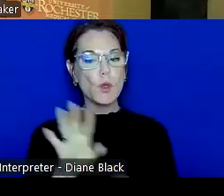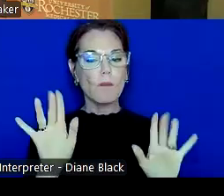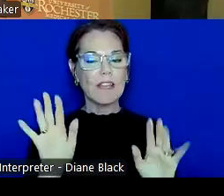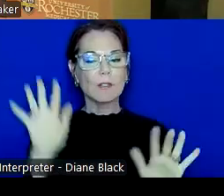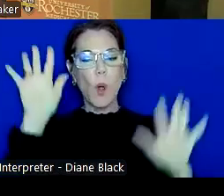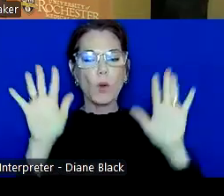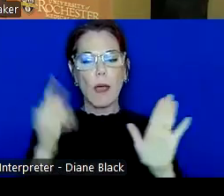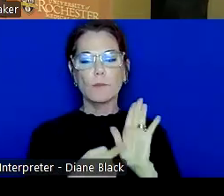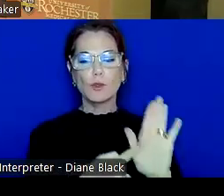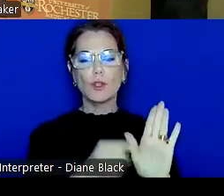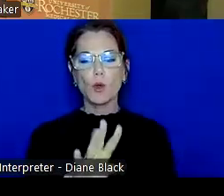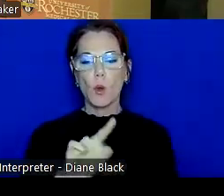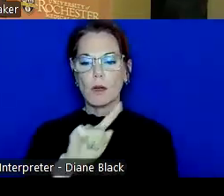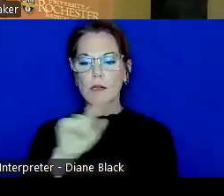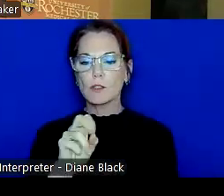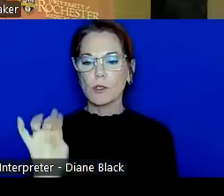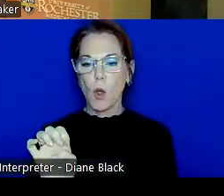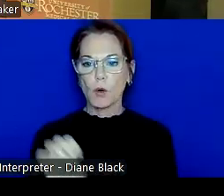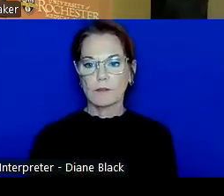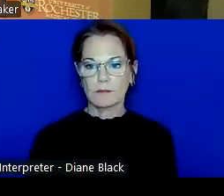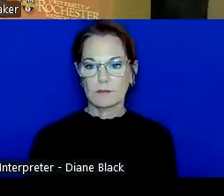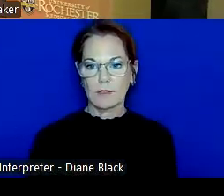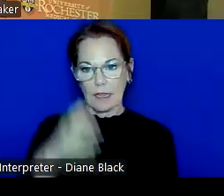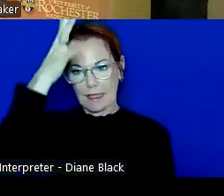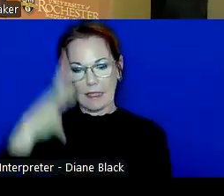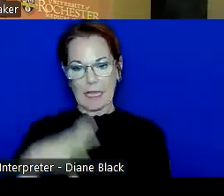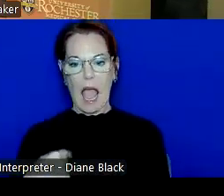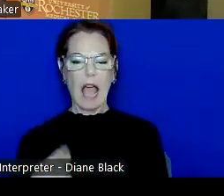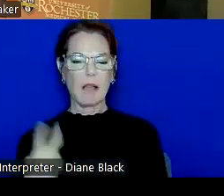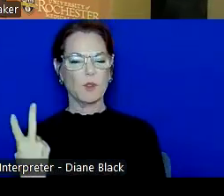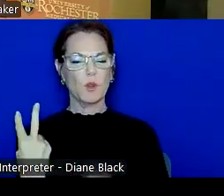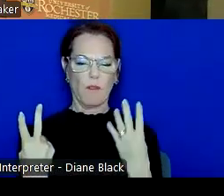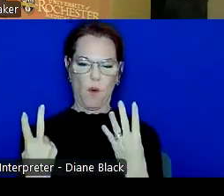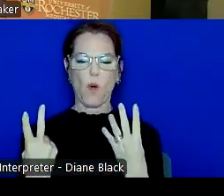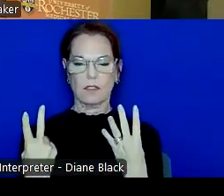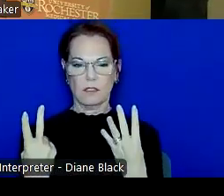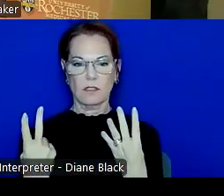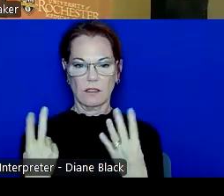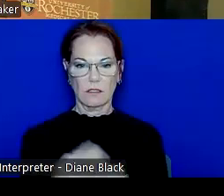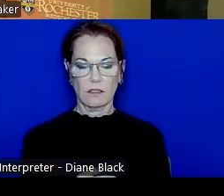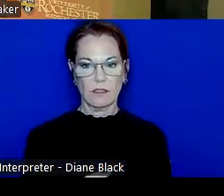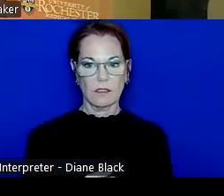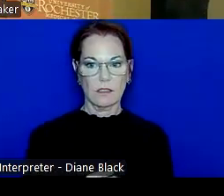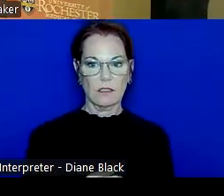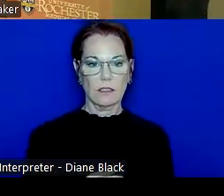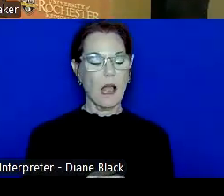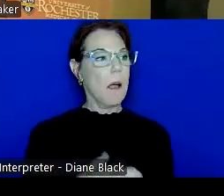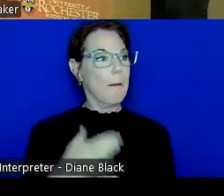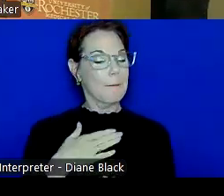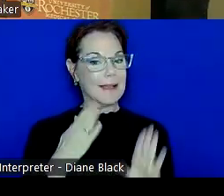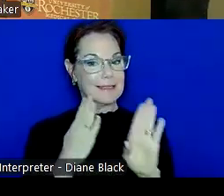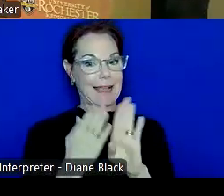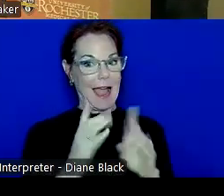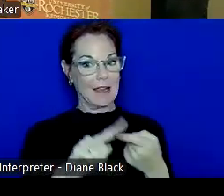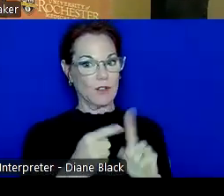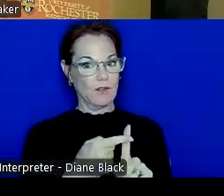zone that you are in. I'm like a 2 and a 4. 2 and a 4. I know for my psychiatry friends, this might feel a